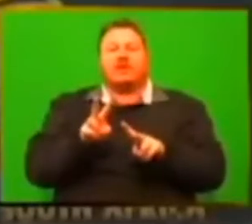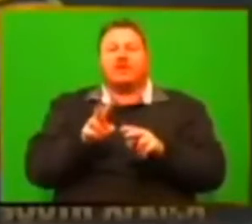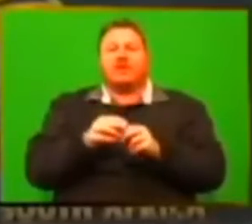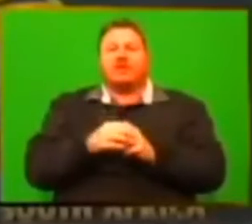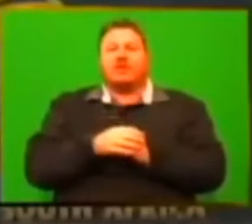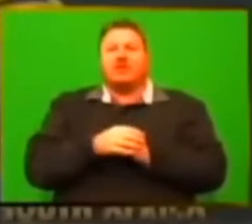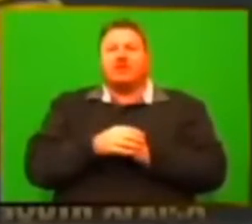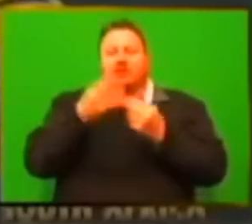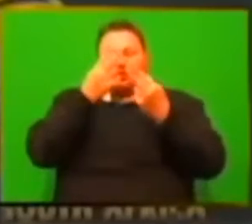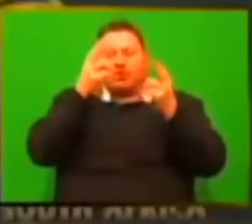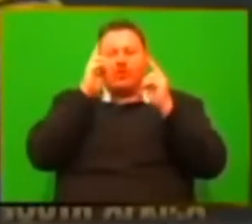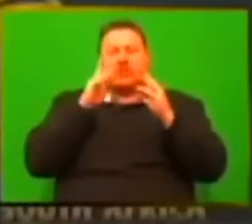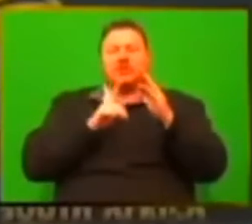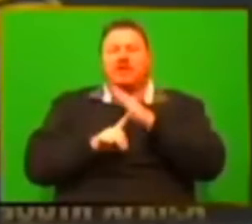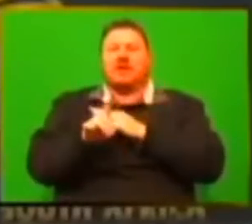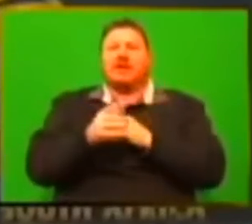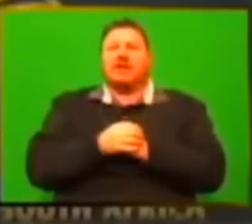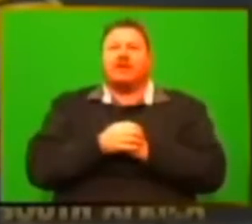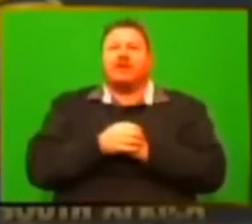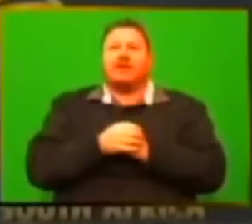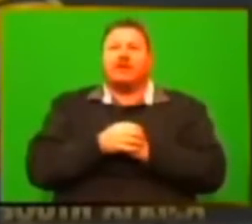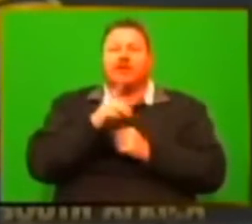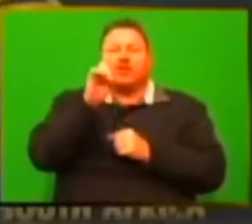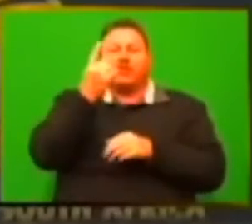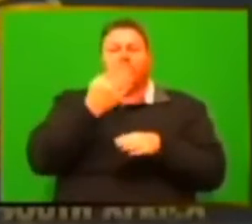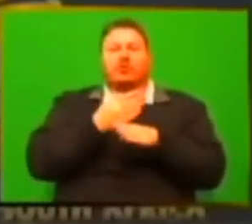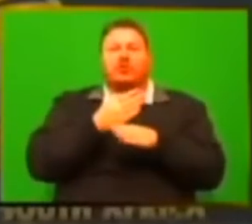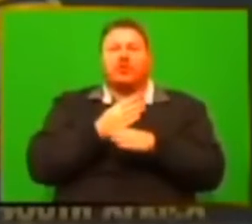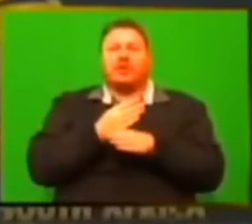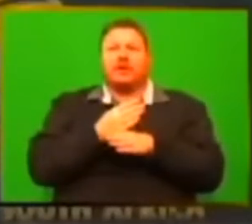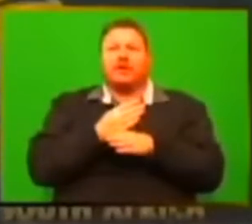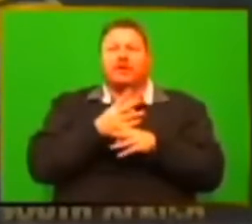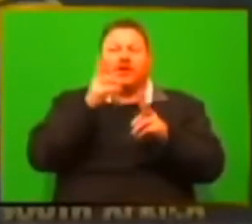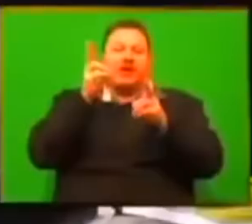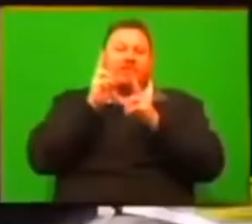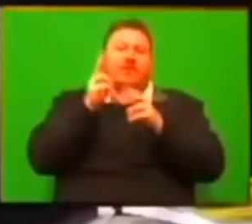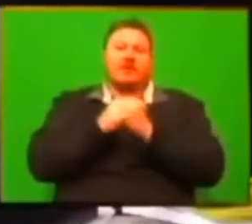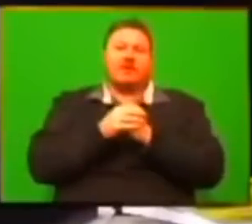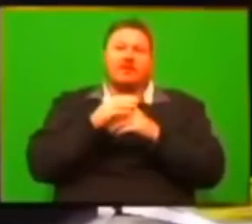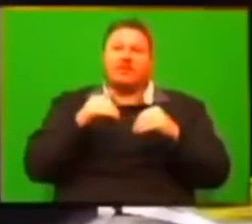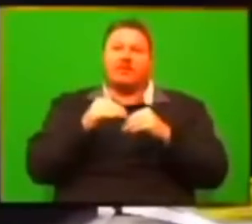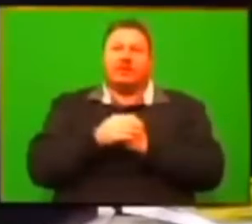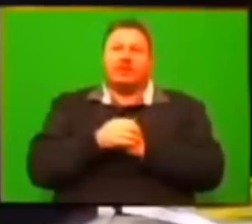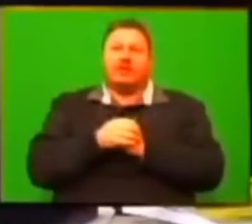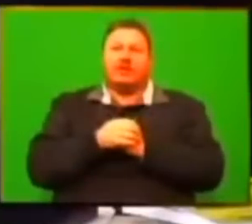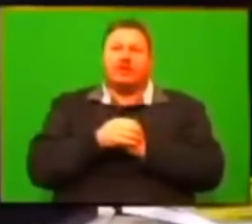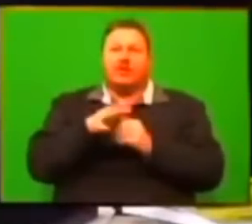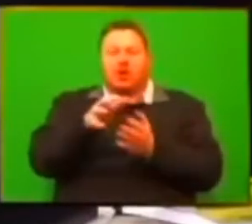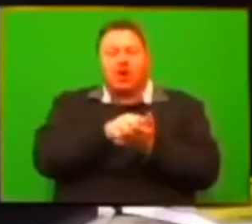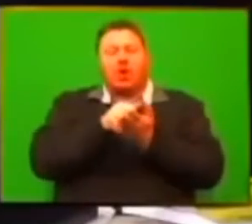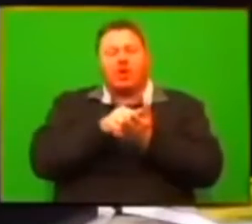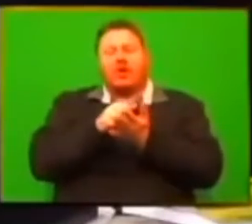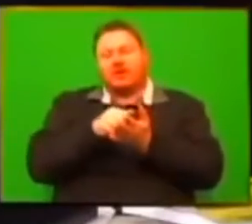attended university and you were given your first job by the ambassadors of apartheid, capitalism, and